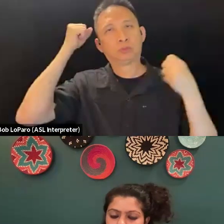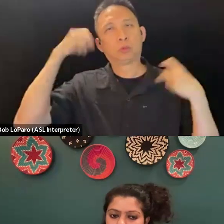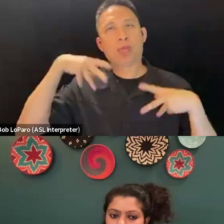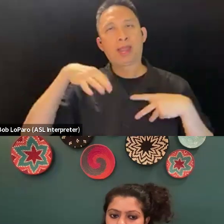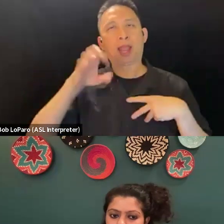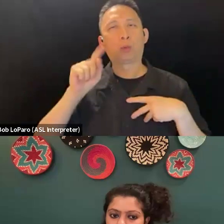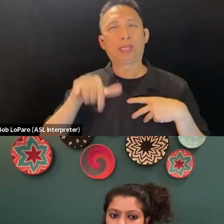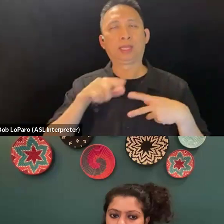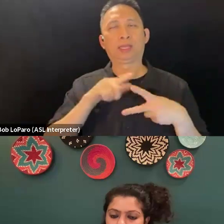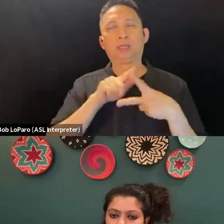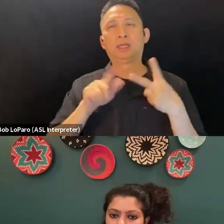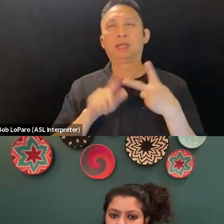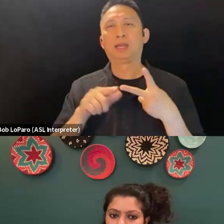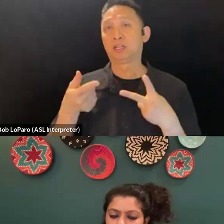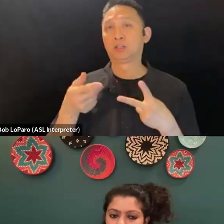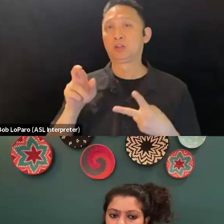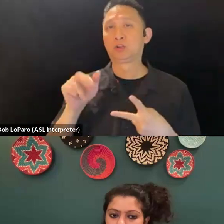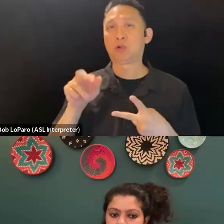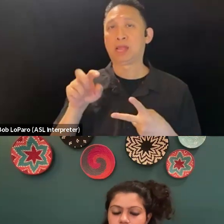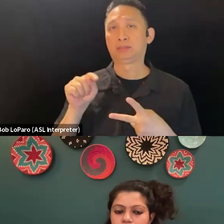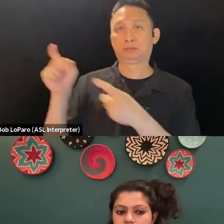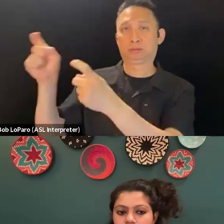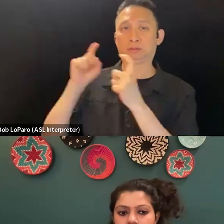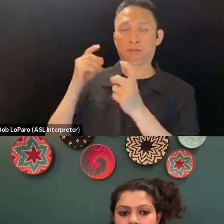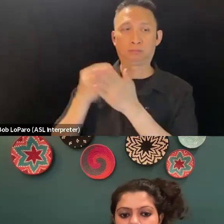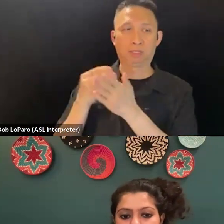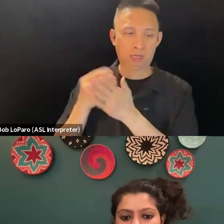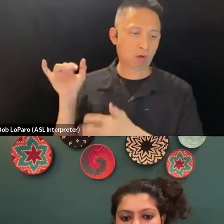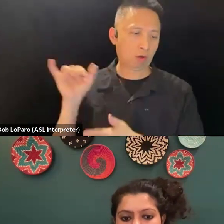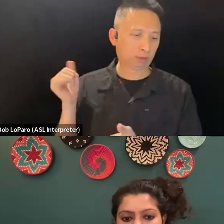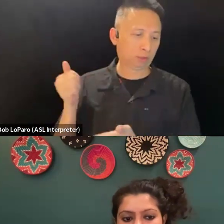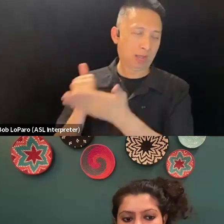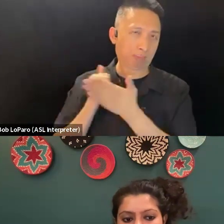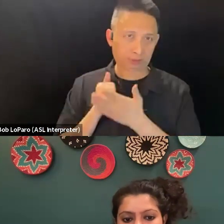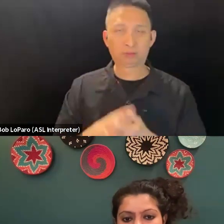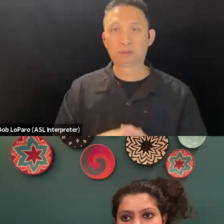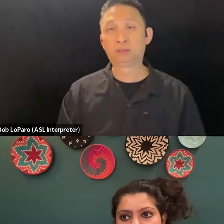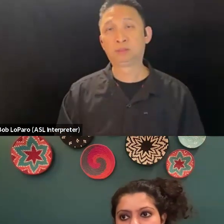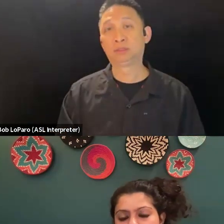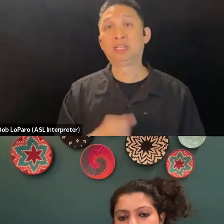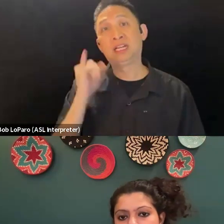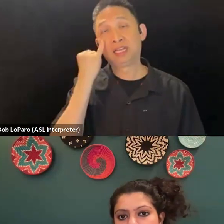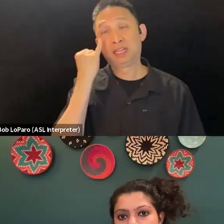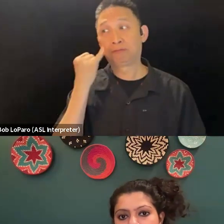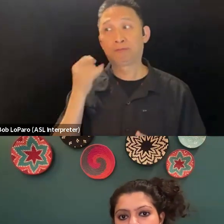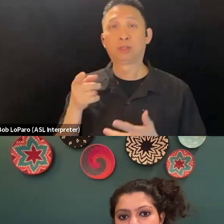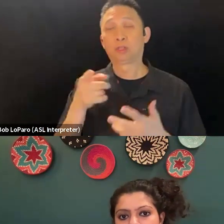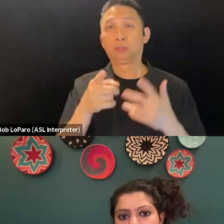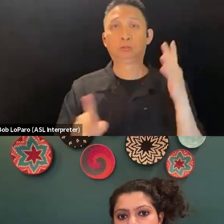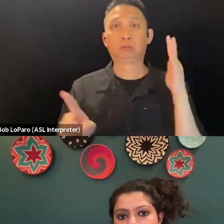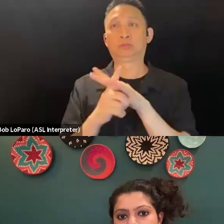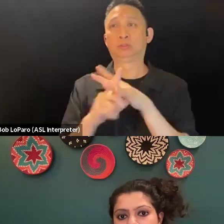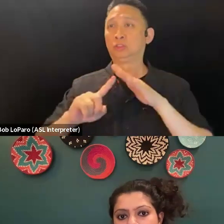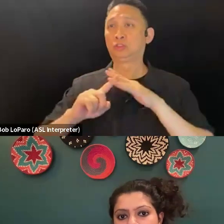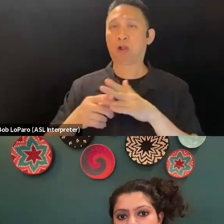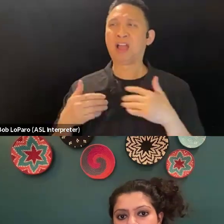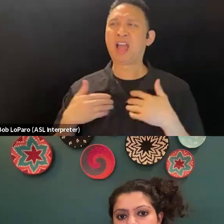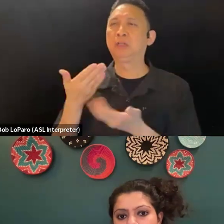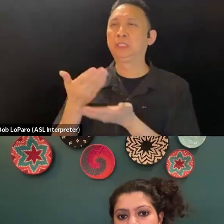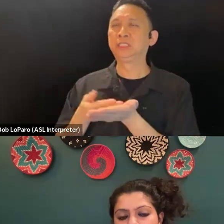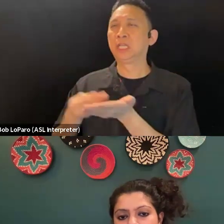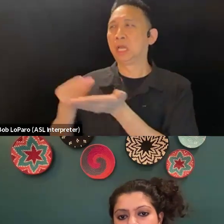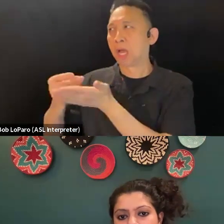thing about pitch and kind of structuring your materials, I agree. I think I review for funds,